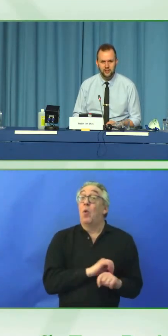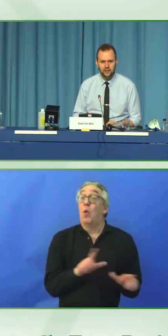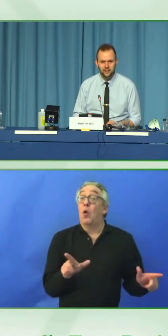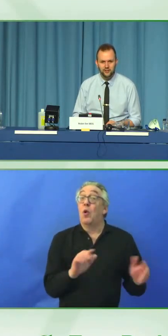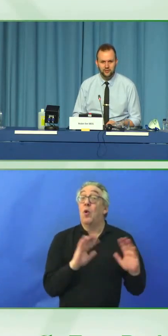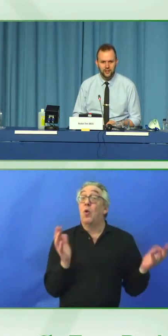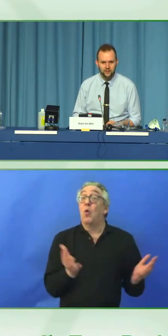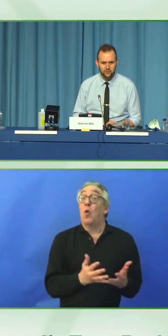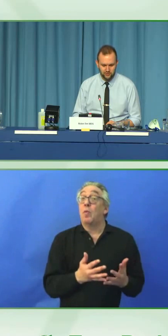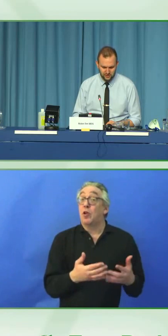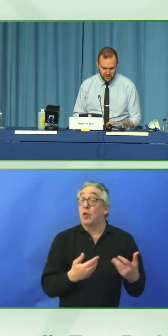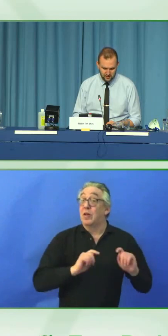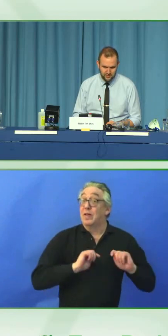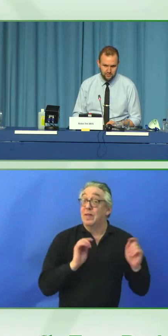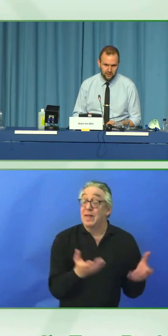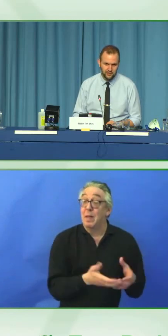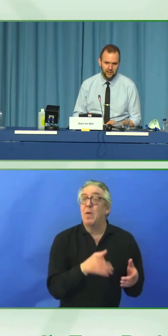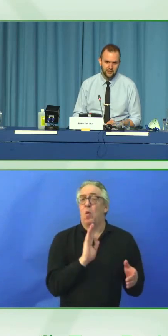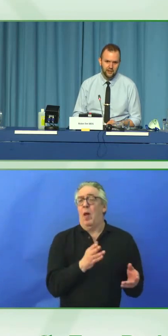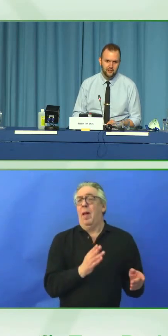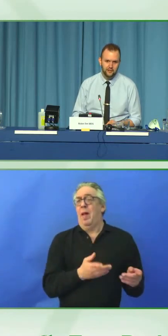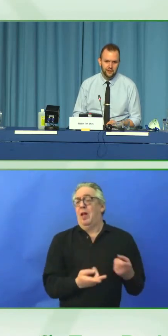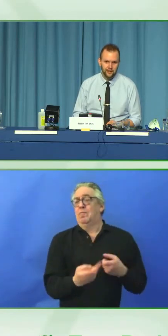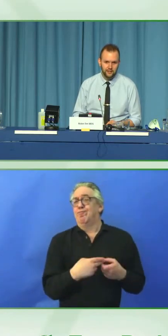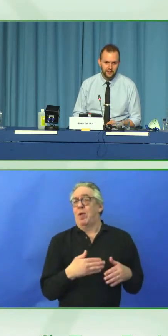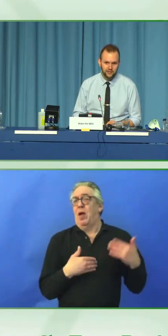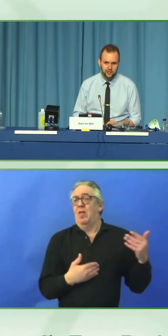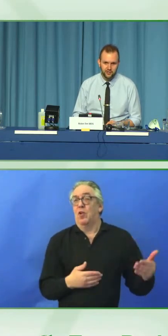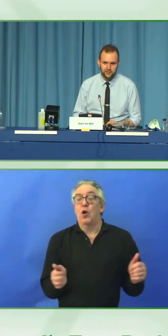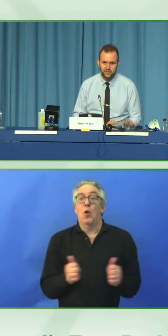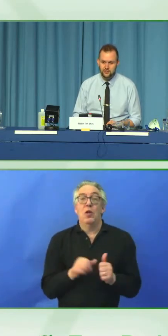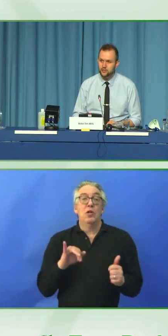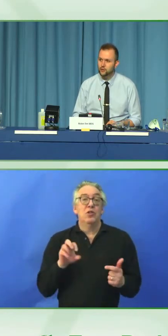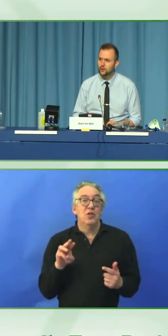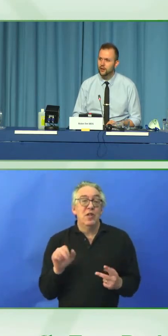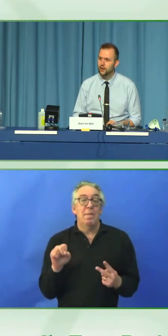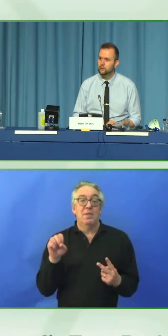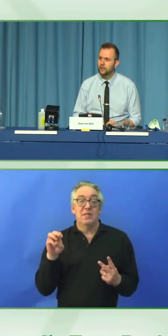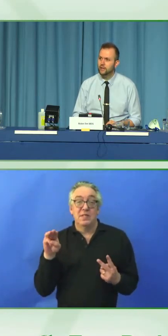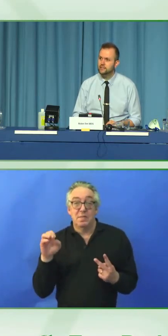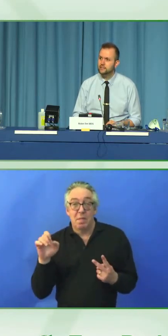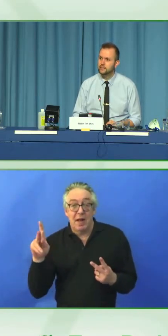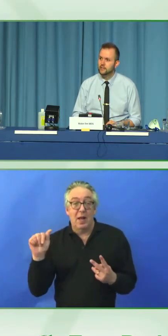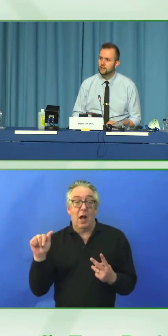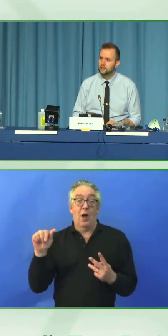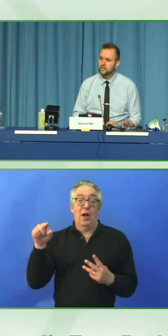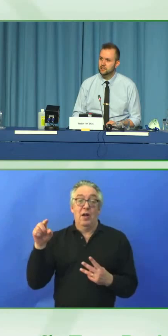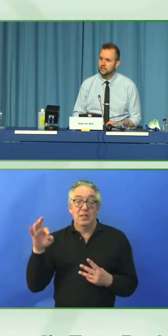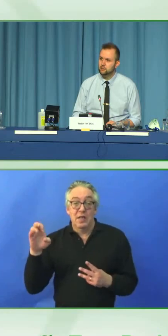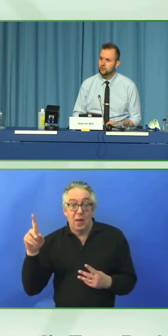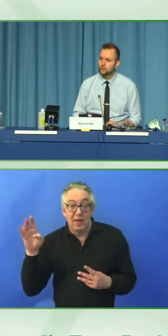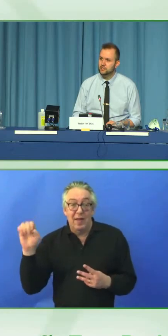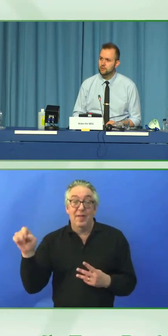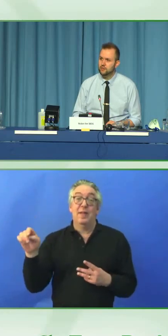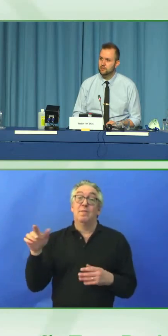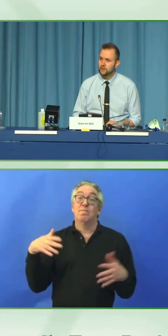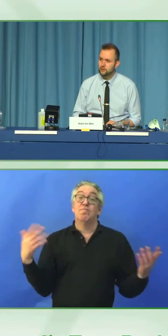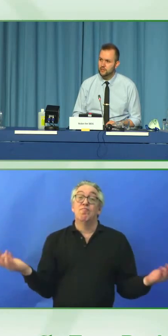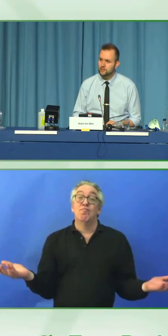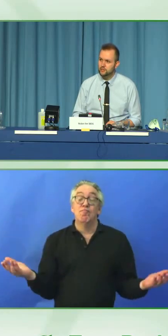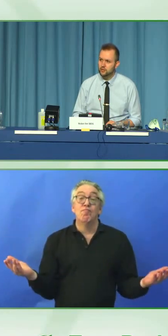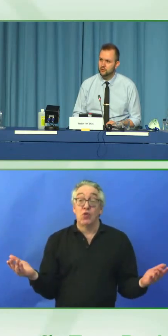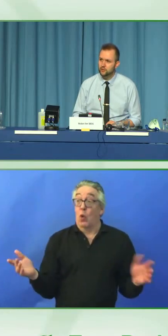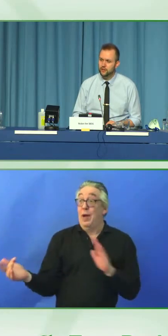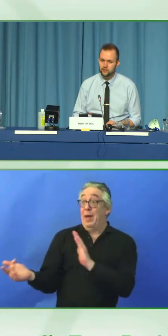the Q&A later together with James, Marinka, Fernanda, and Geraldine. So I would ask the tech team to please play the